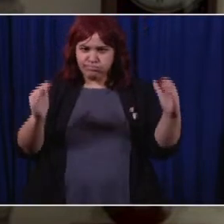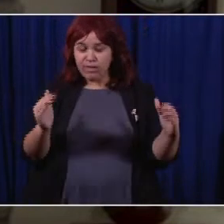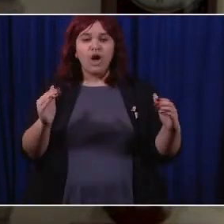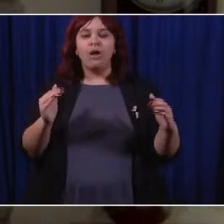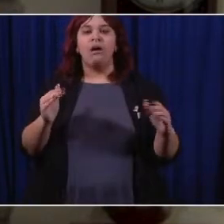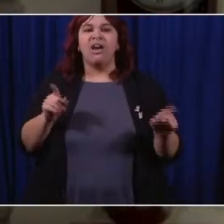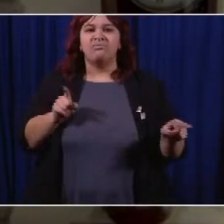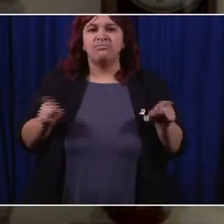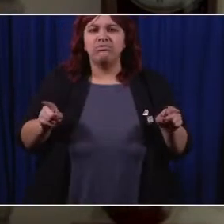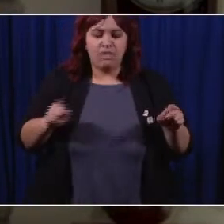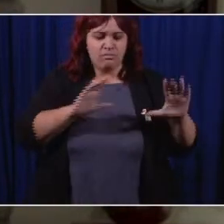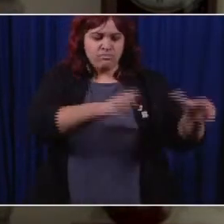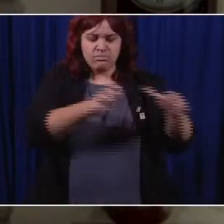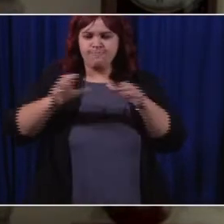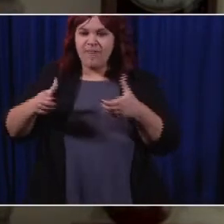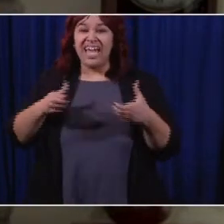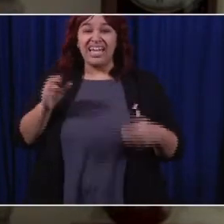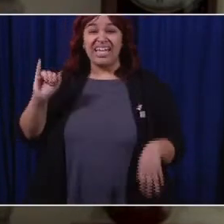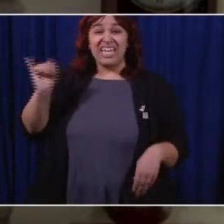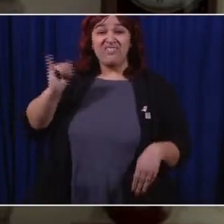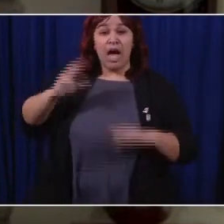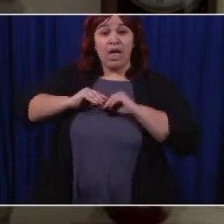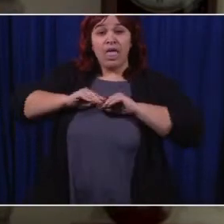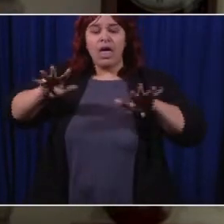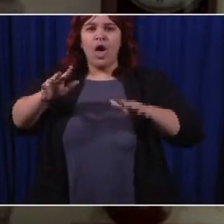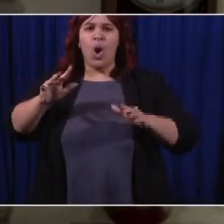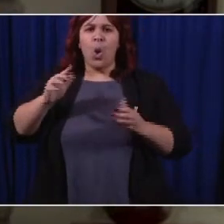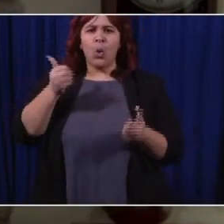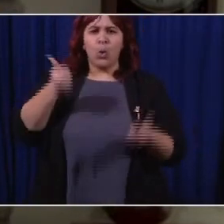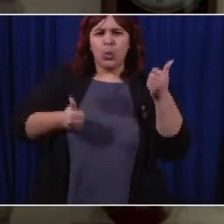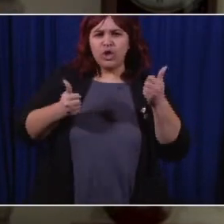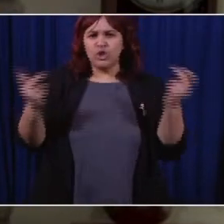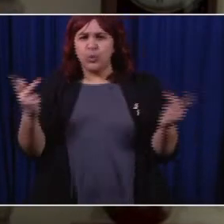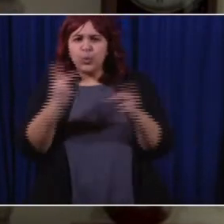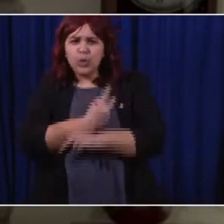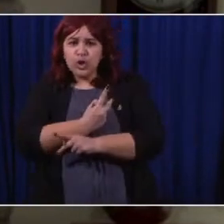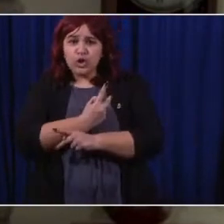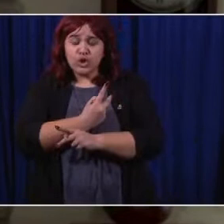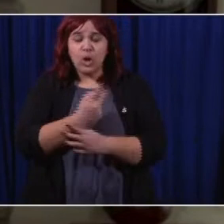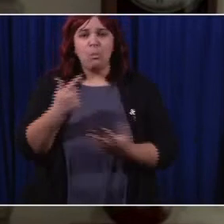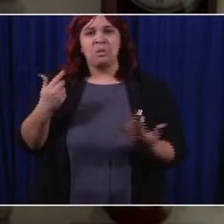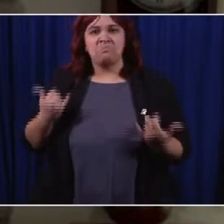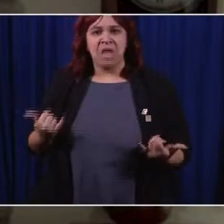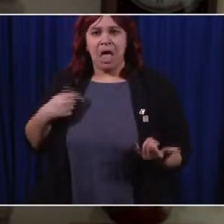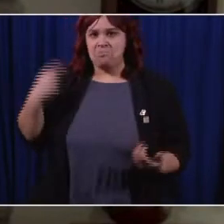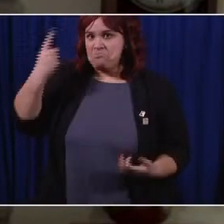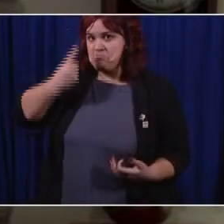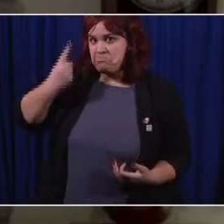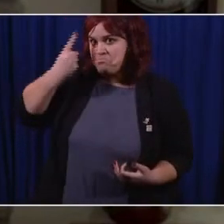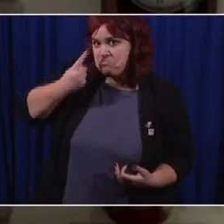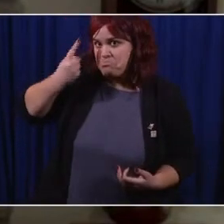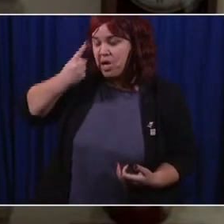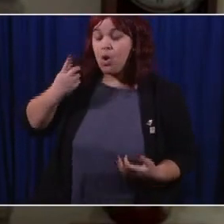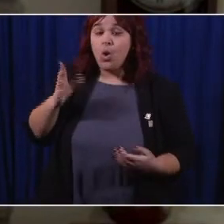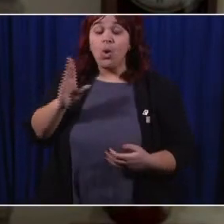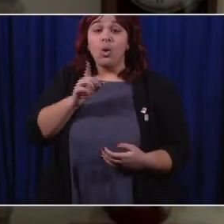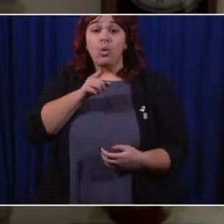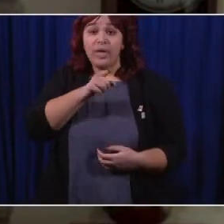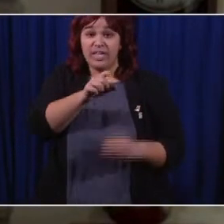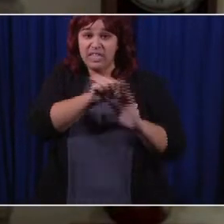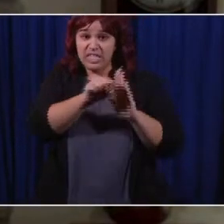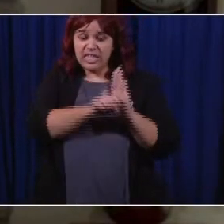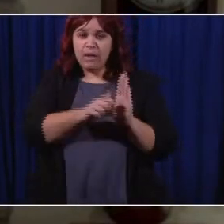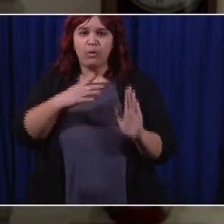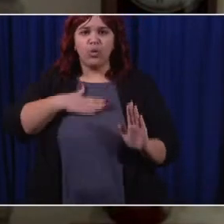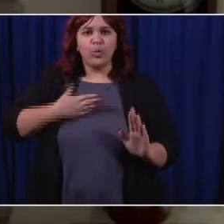be producing data that shows the vaccinations per demographic groups, ages, yes, race, that sort of